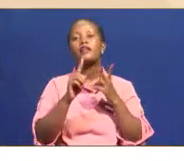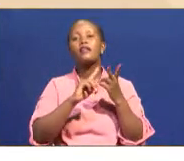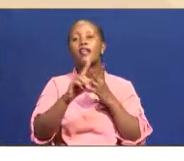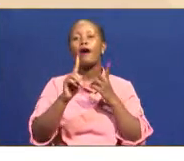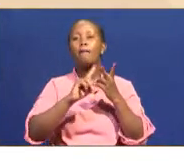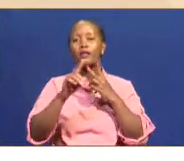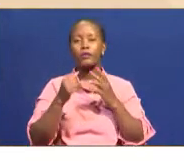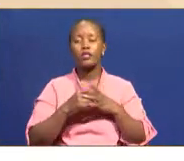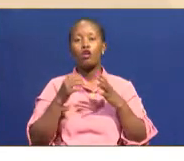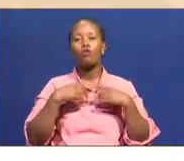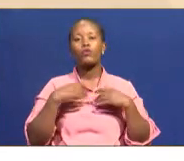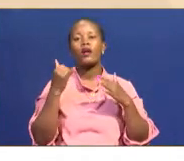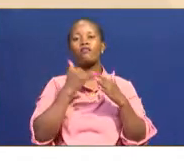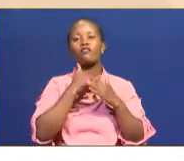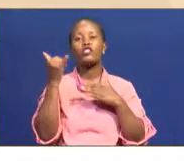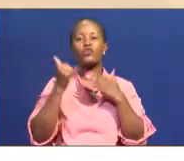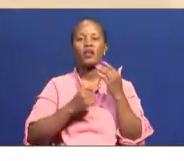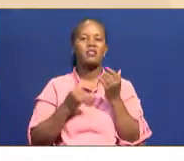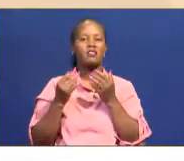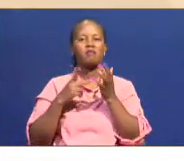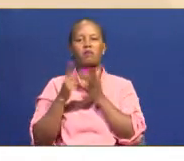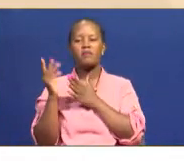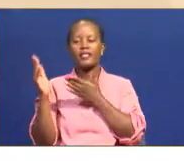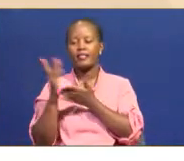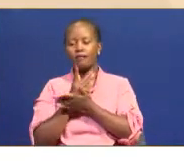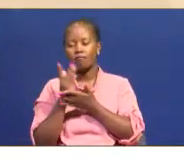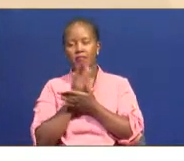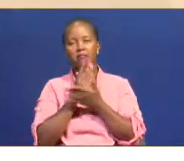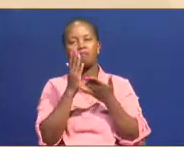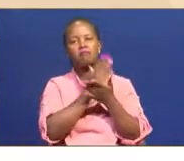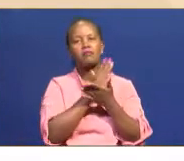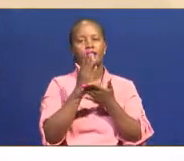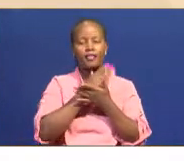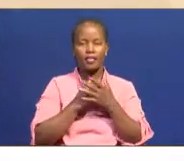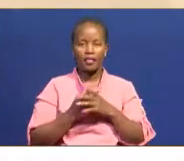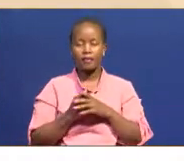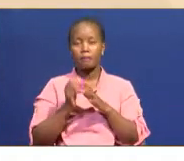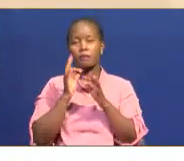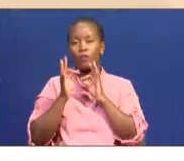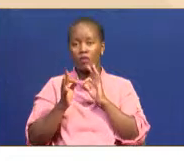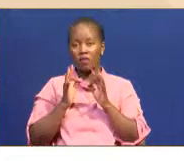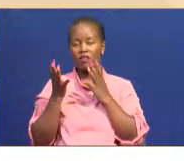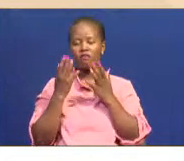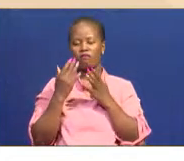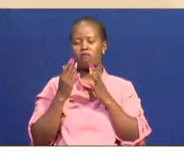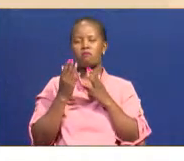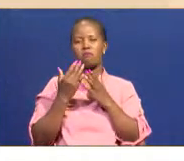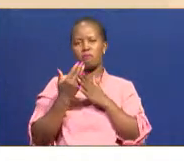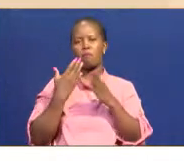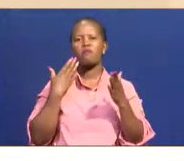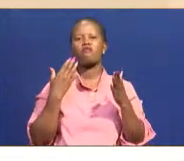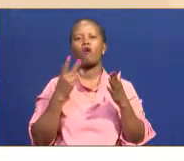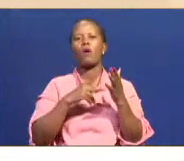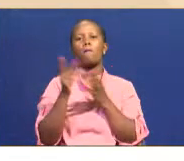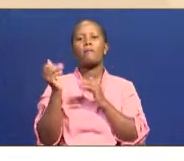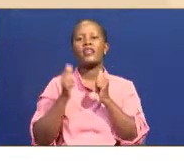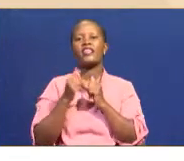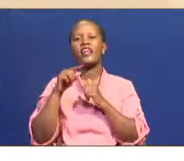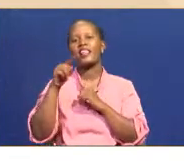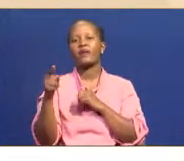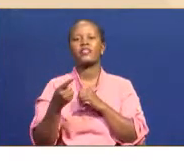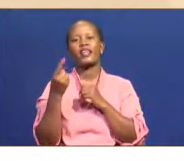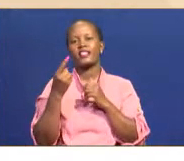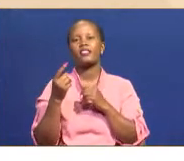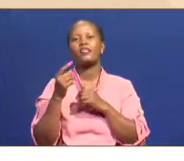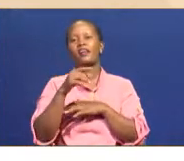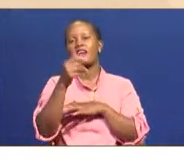have insurance premiums for those insurance sector. And if you usually pay 10K, now